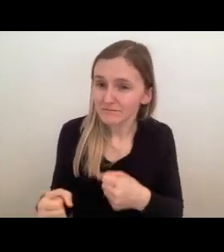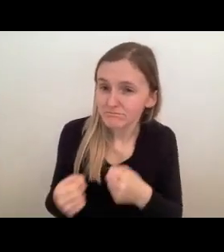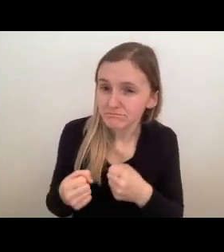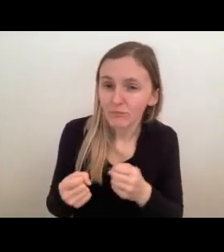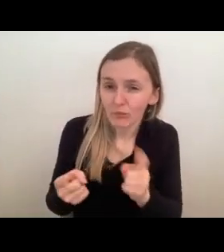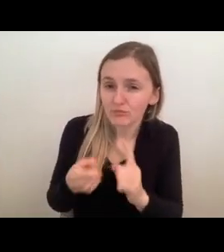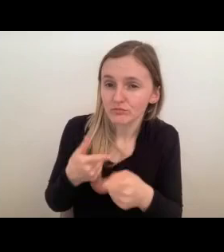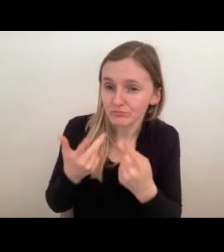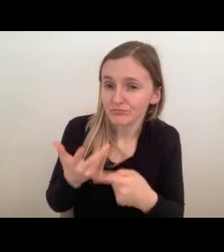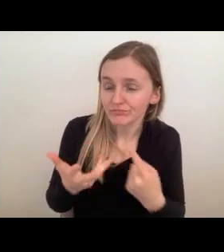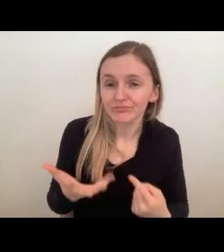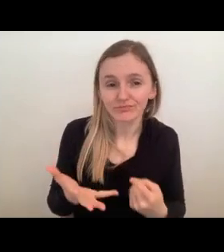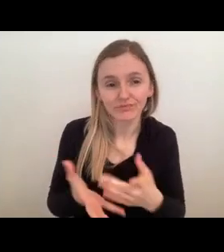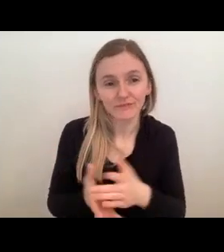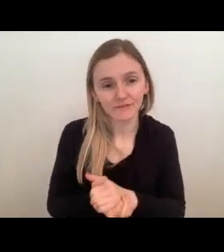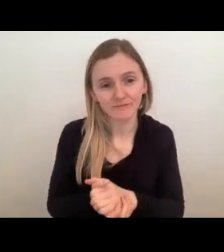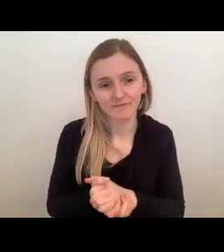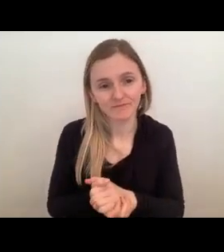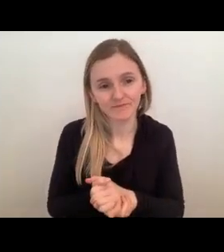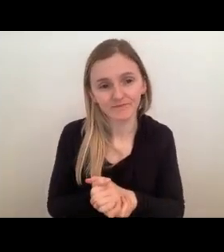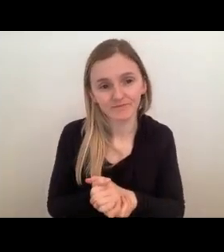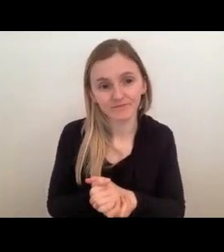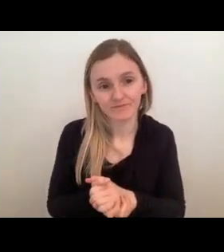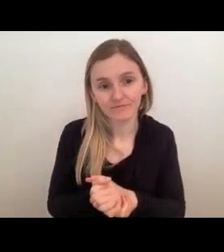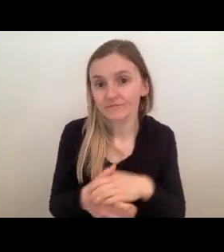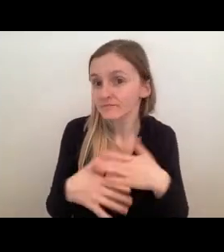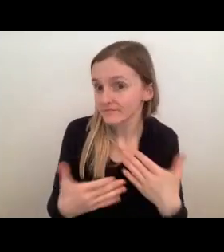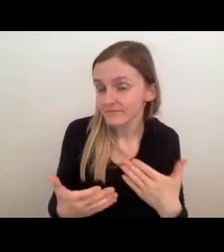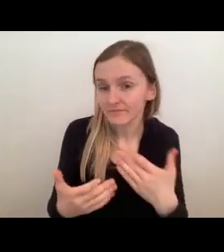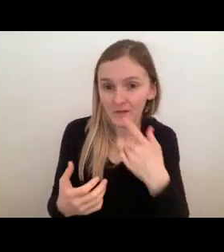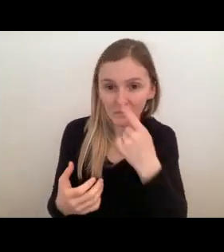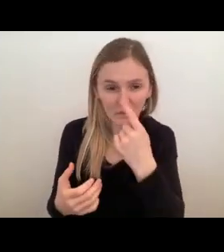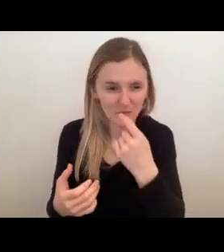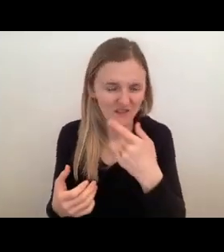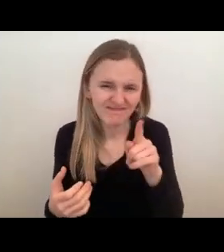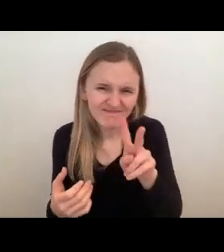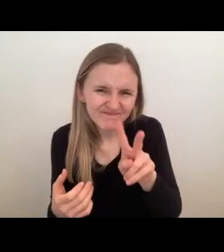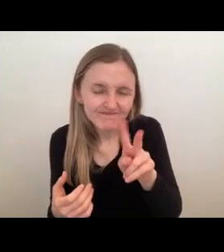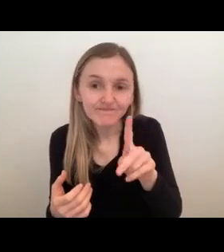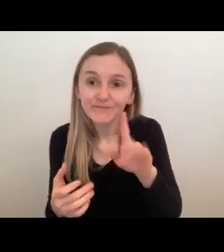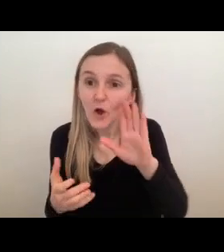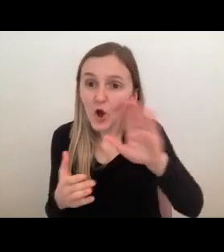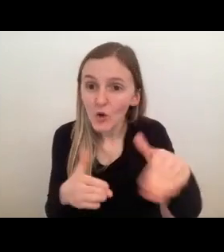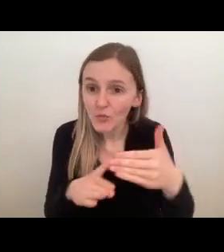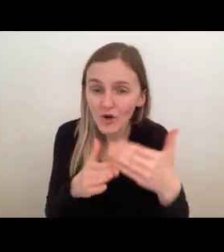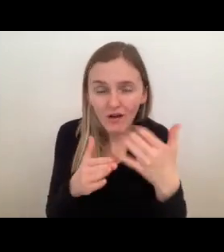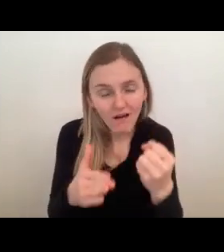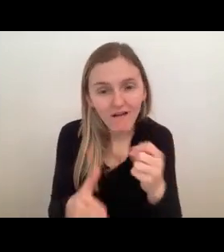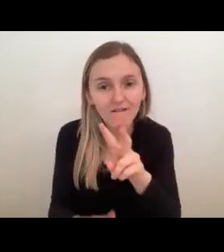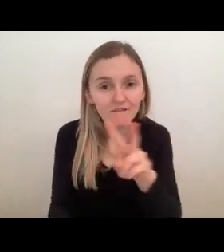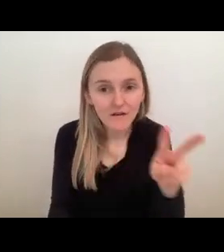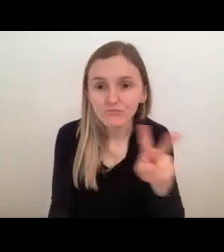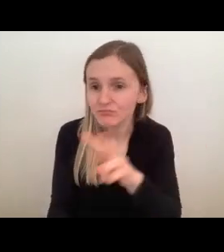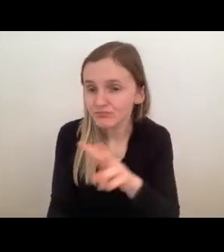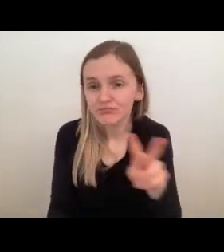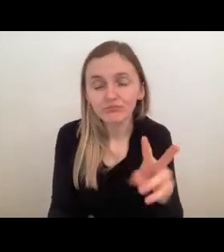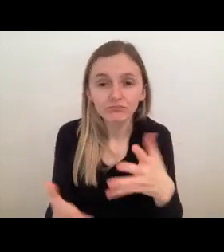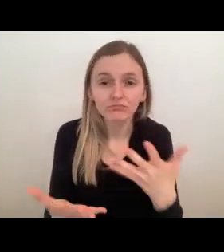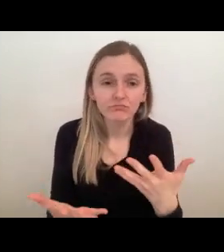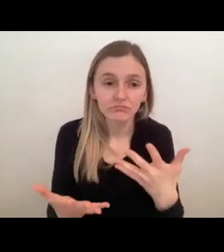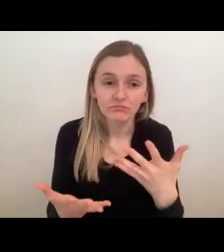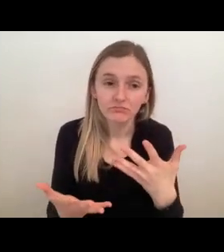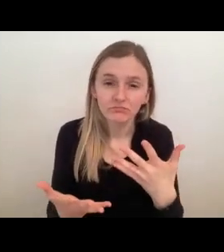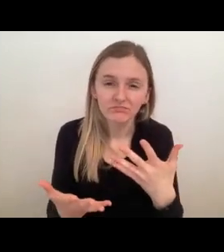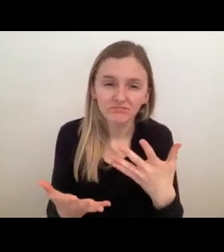whatever lessons he's got, does he need to check whether he has any homework with that. So yeah, it can be definitely helpful to